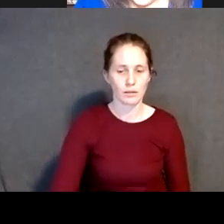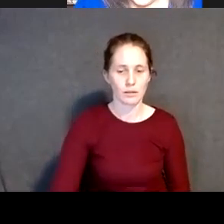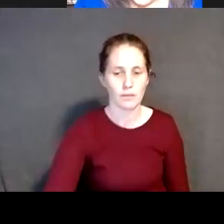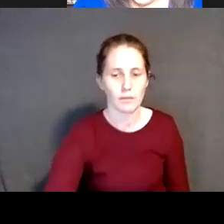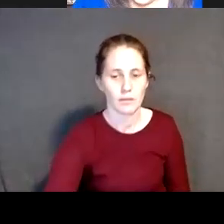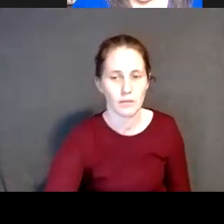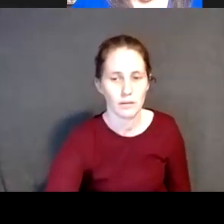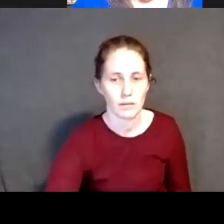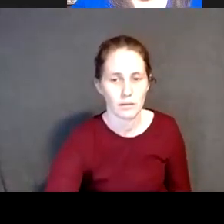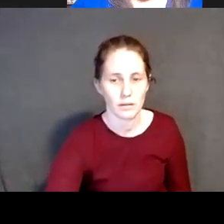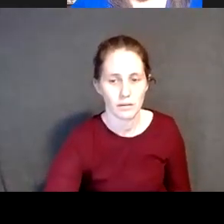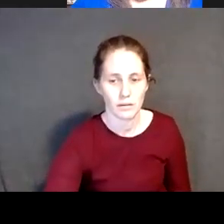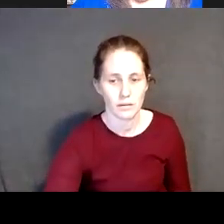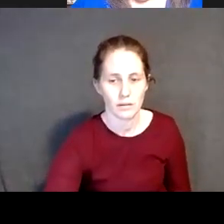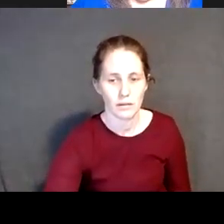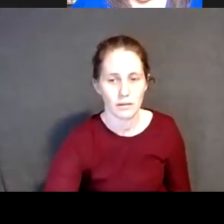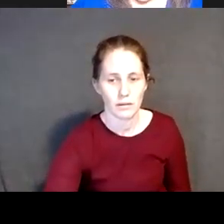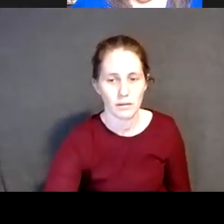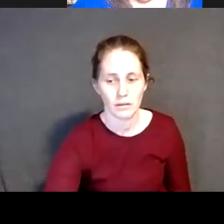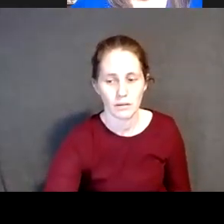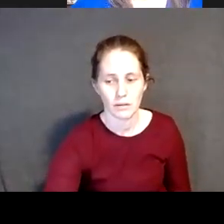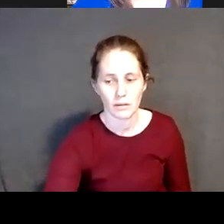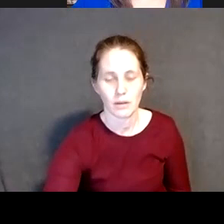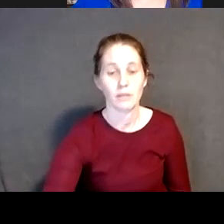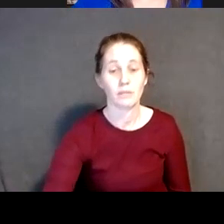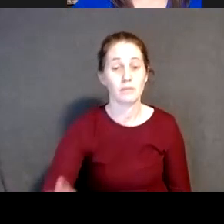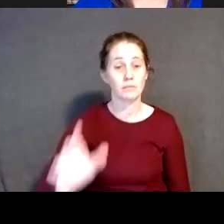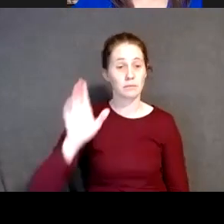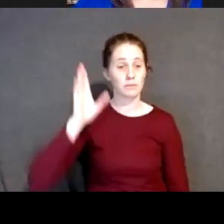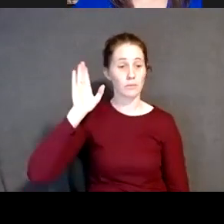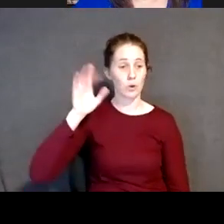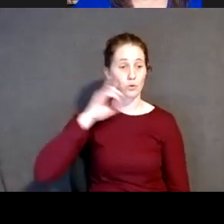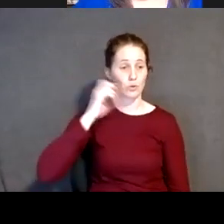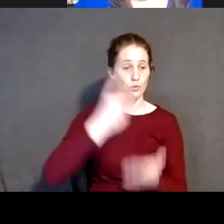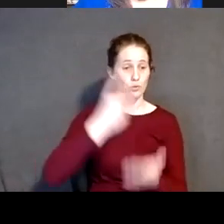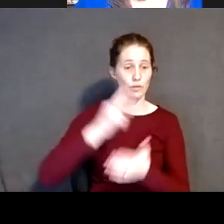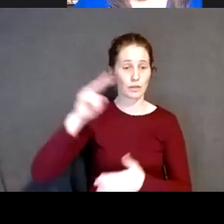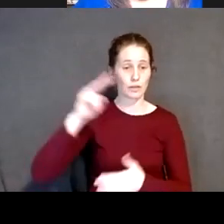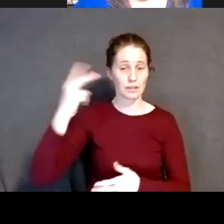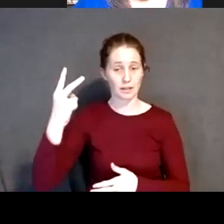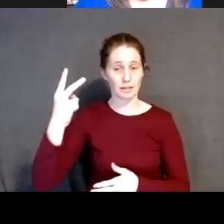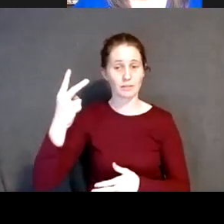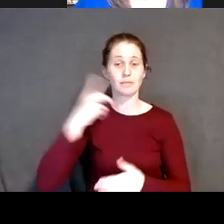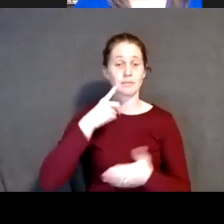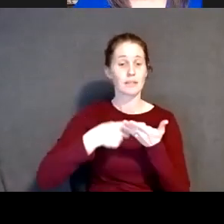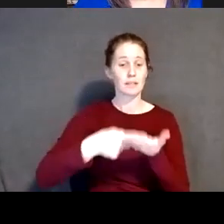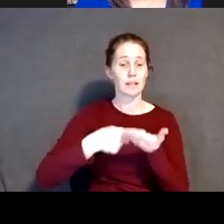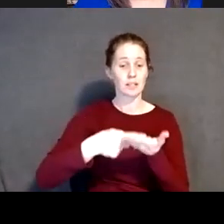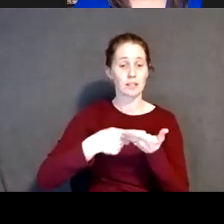Thank you. Motion to approve. Yes, second. Any discussion?